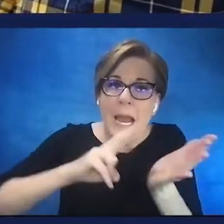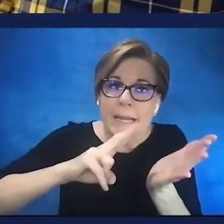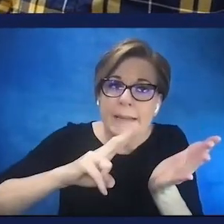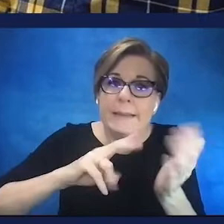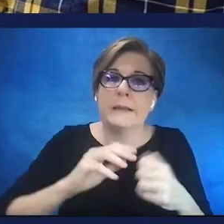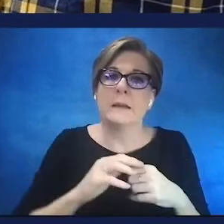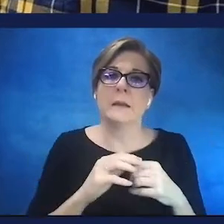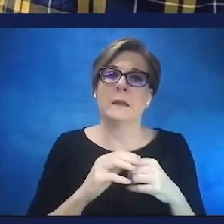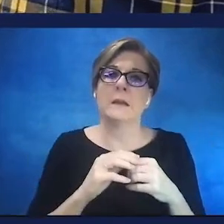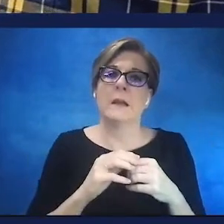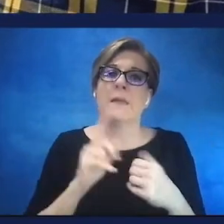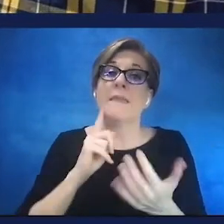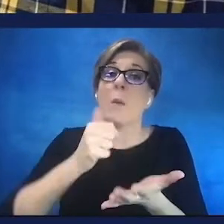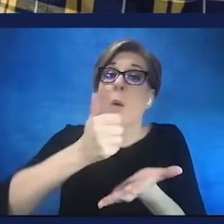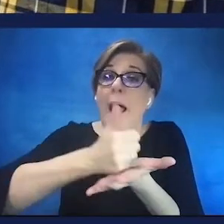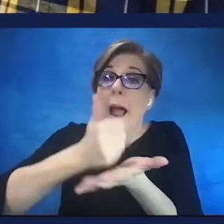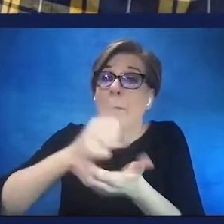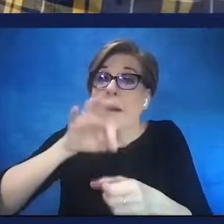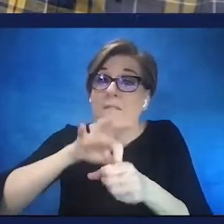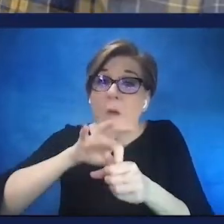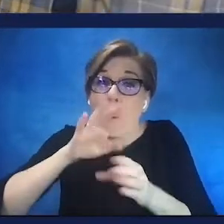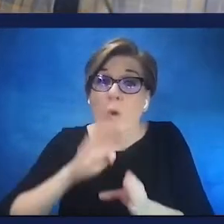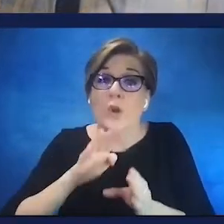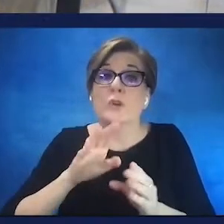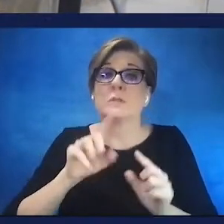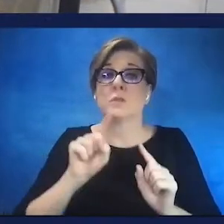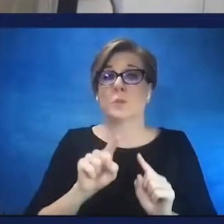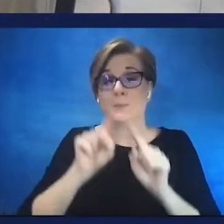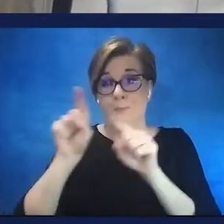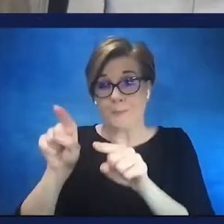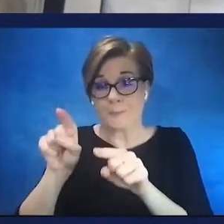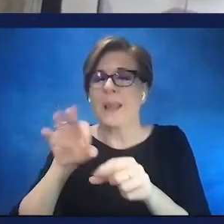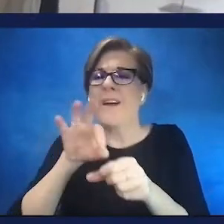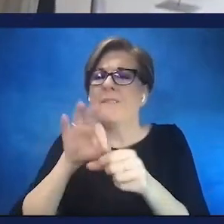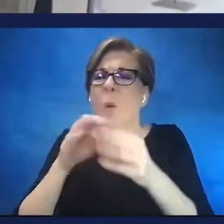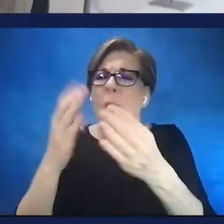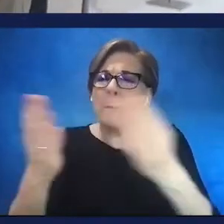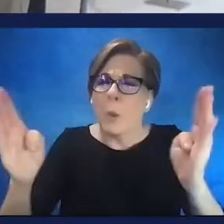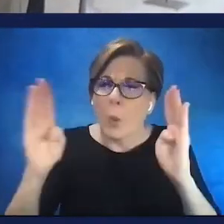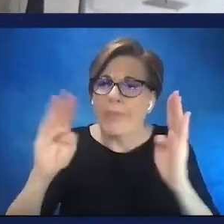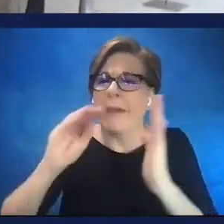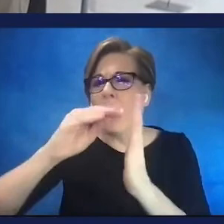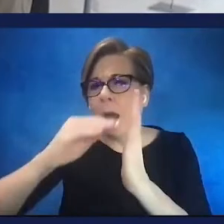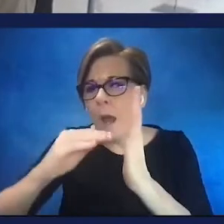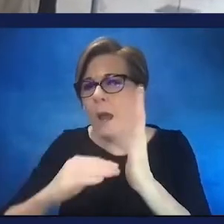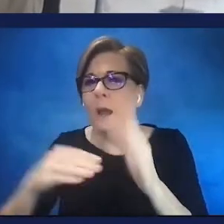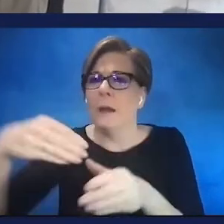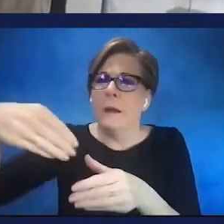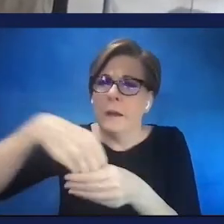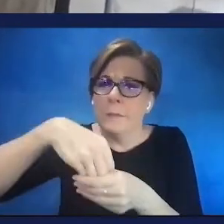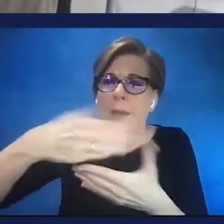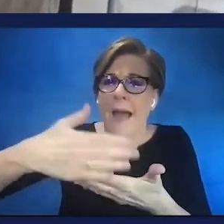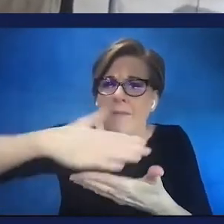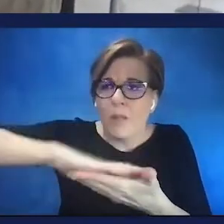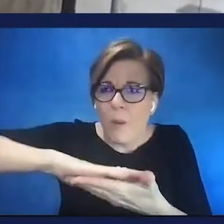site books. Then they will assist the voters in going over to the voting booth, filling out their ballots, putting